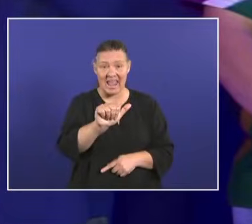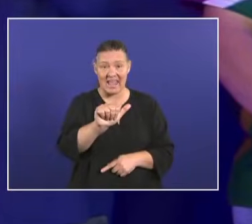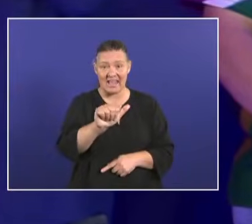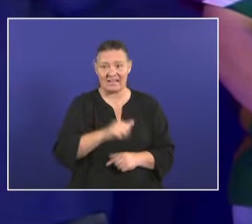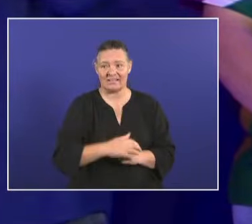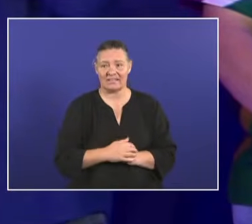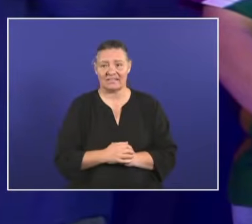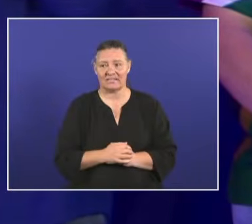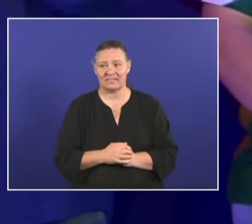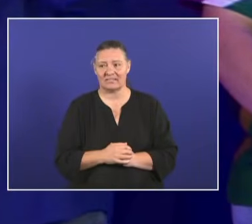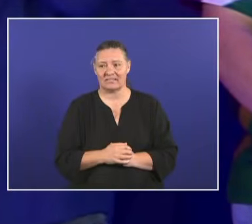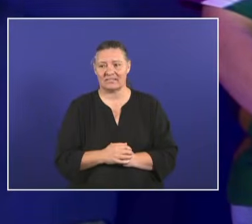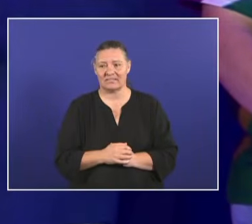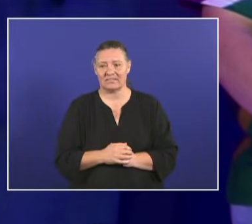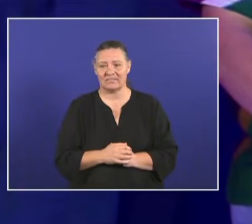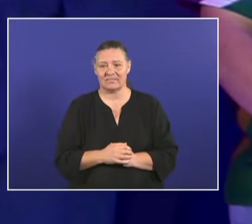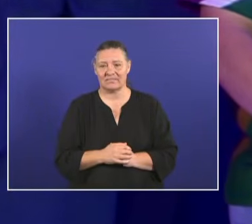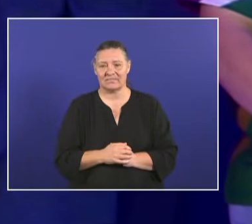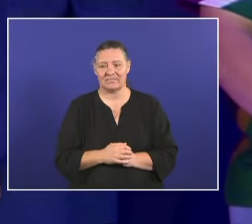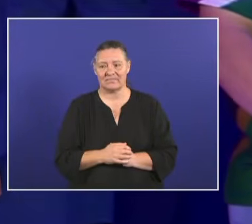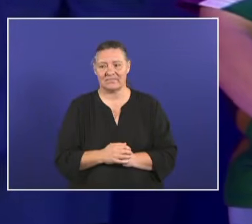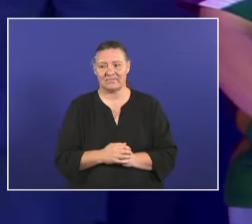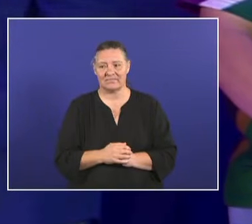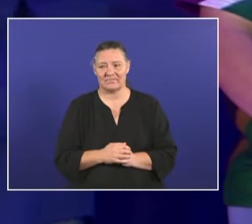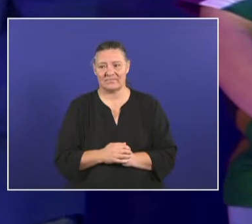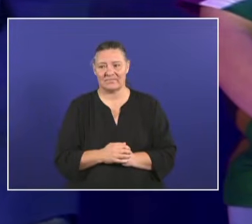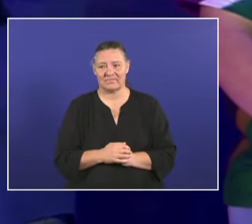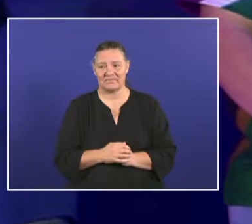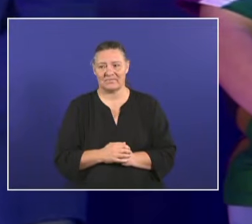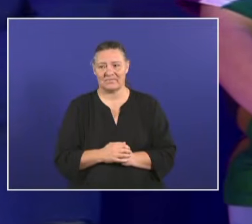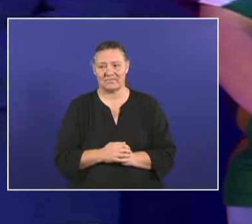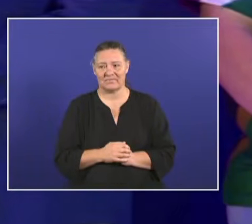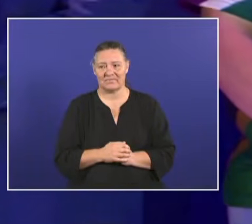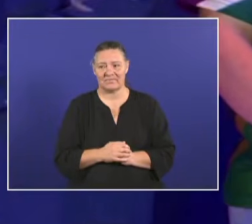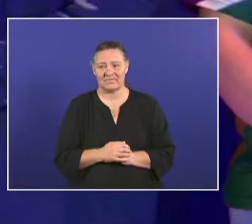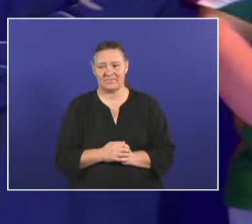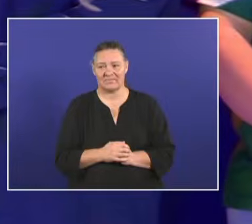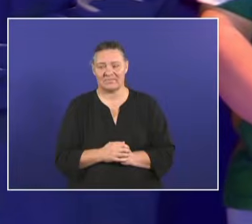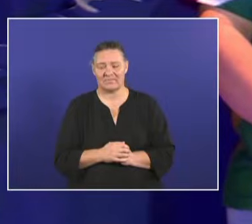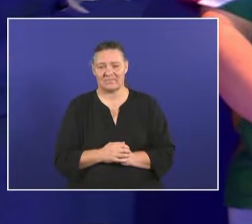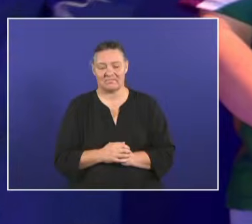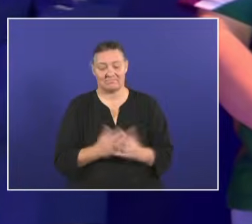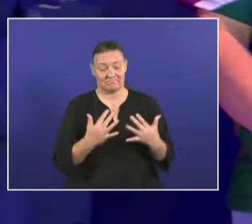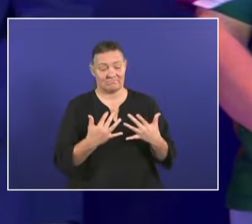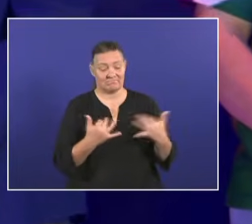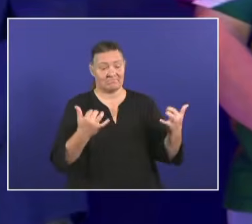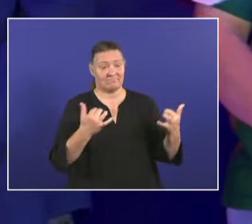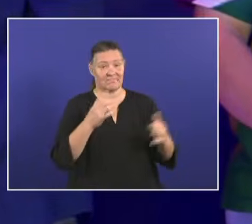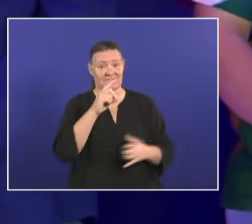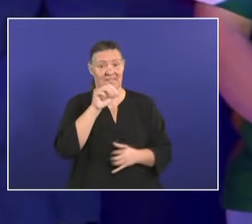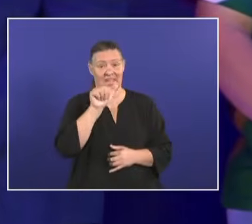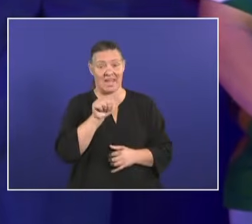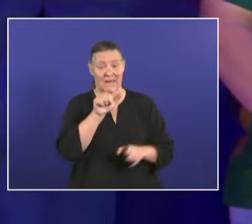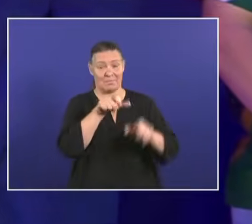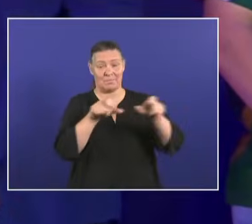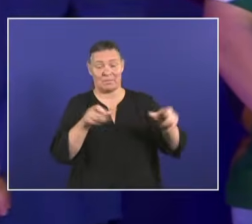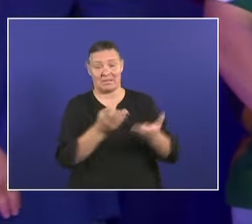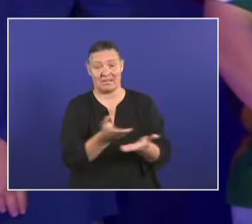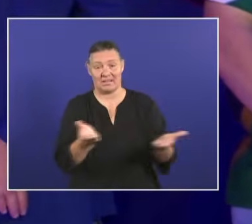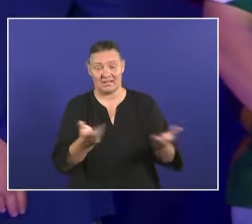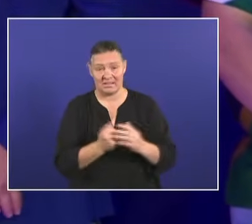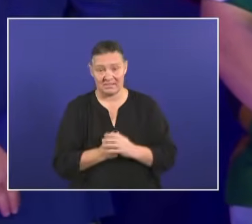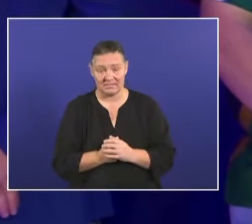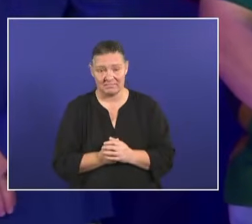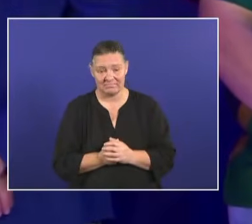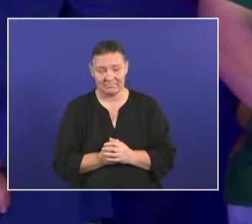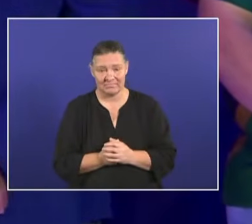Alliance. Back to you. Democrats, now this is